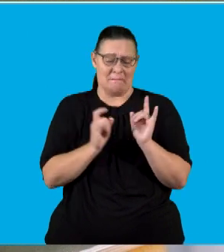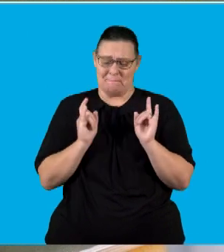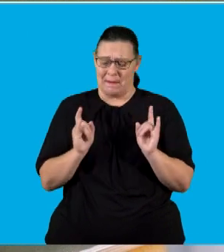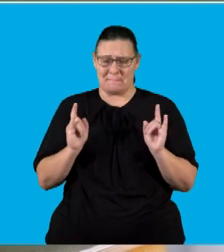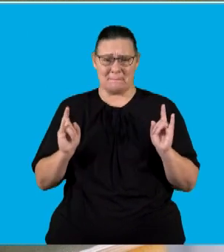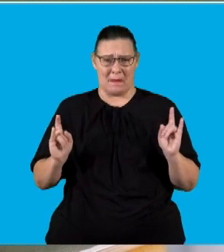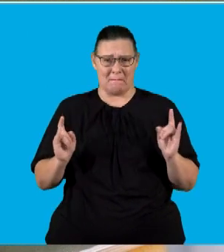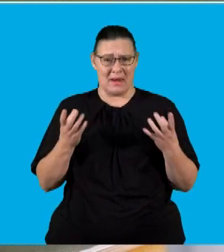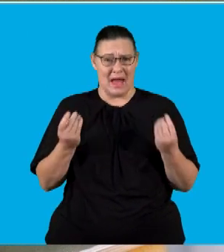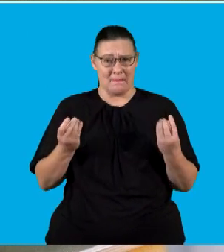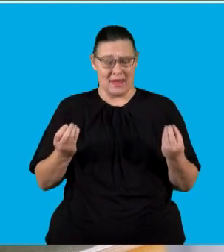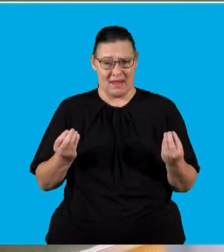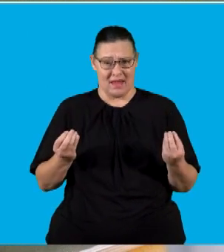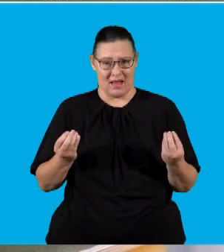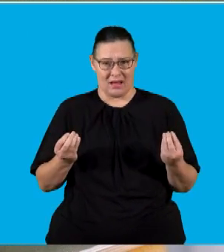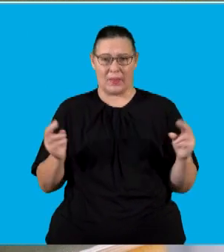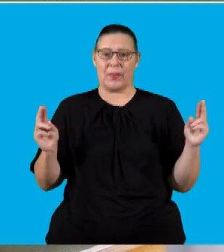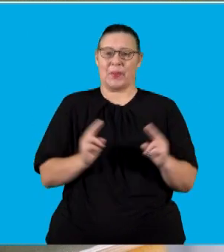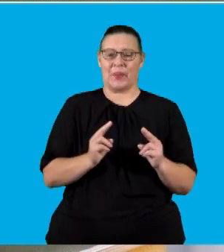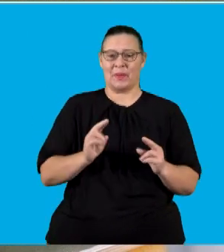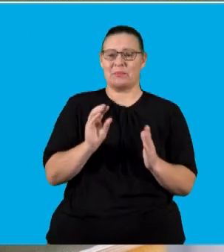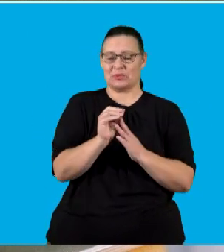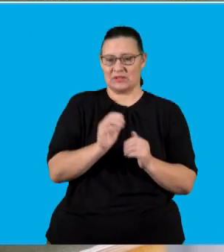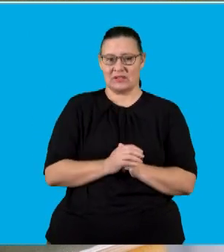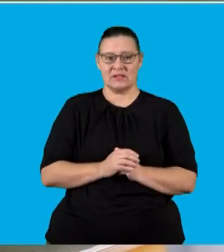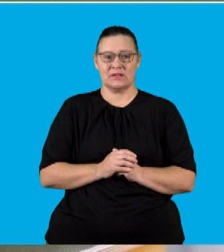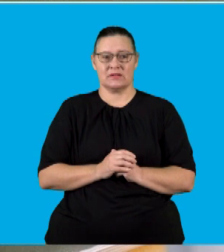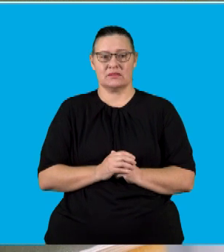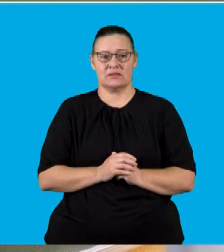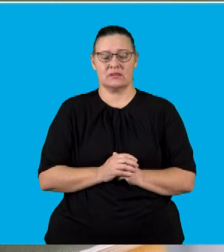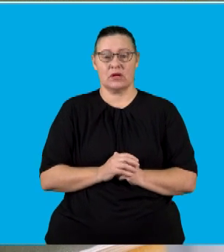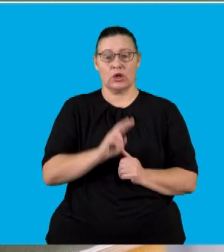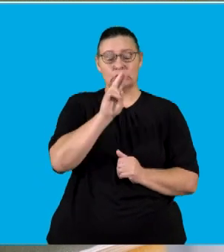very big numbers? For example,